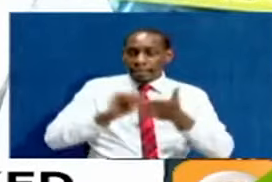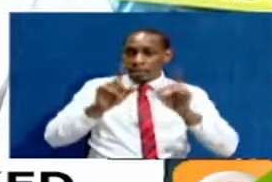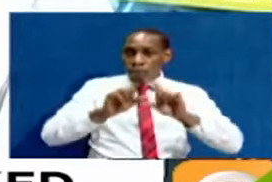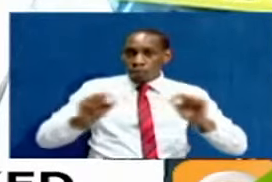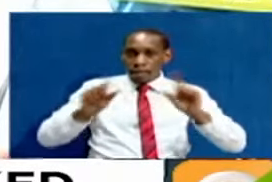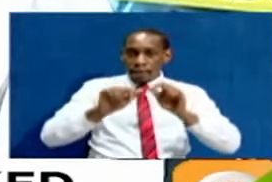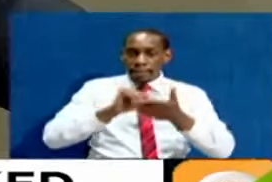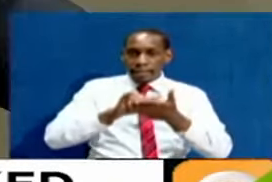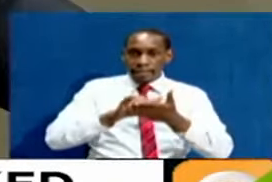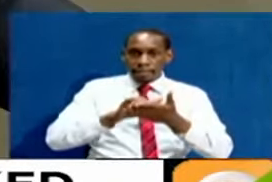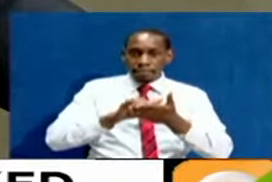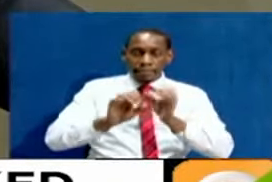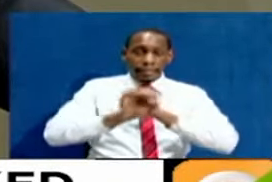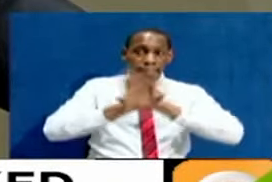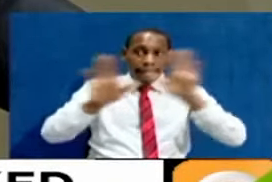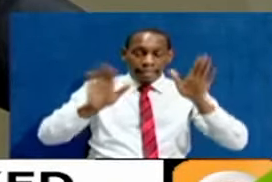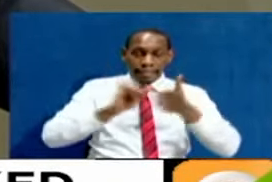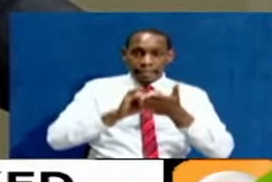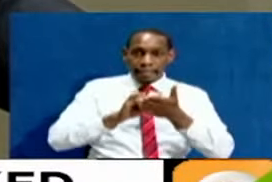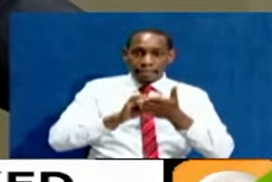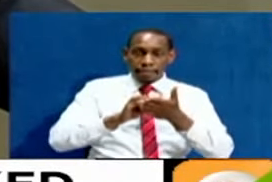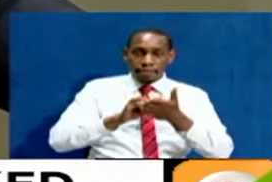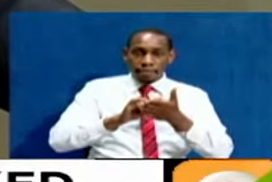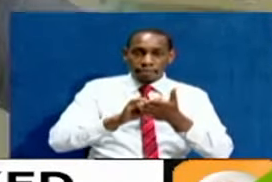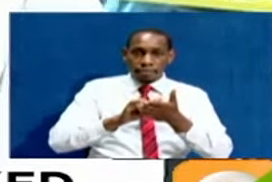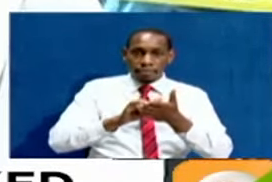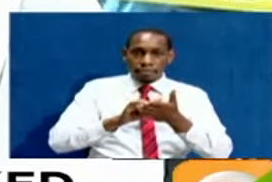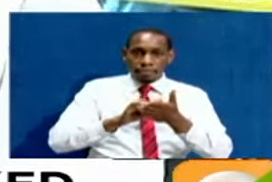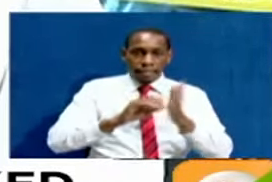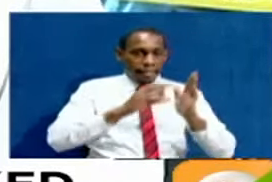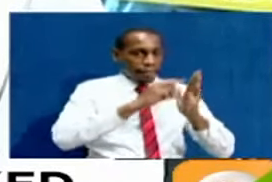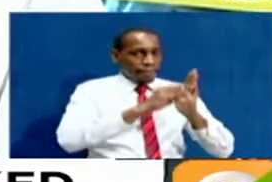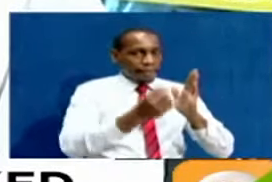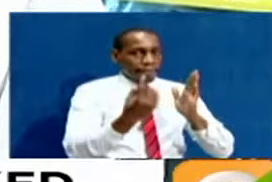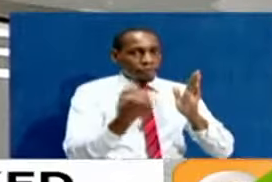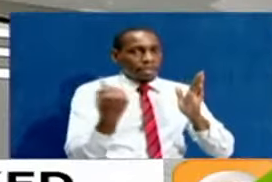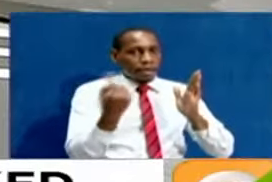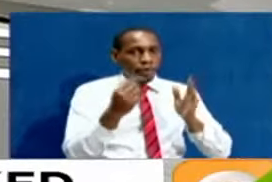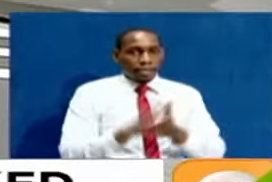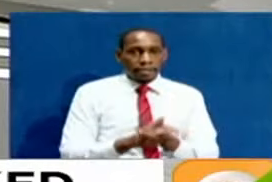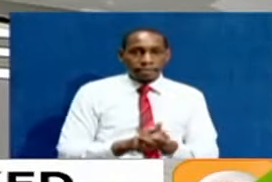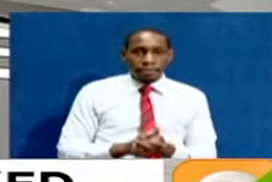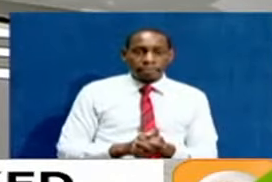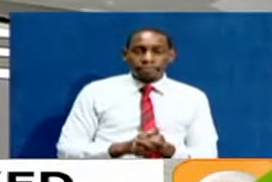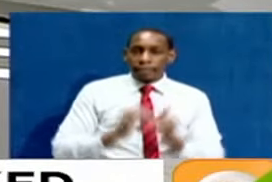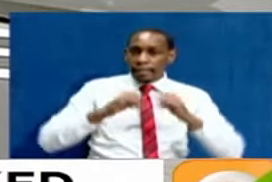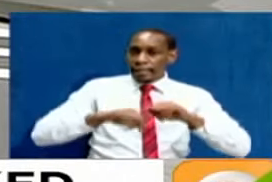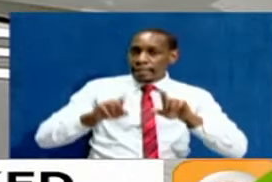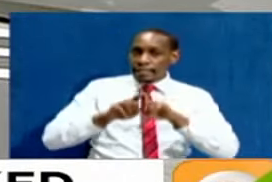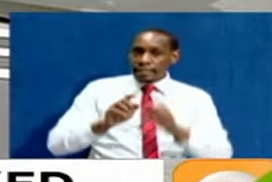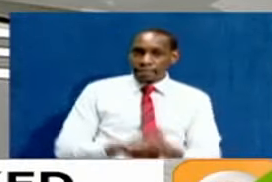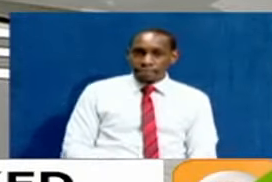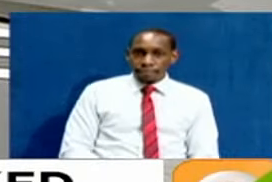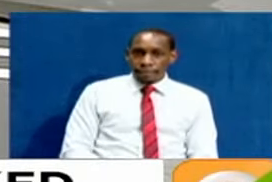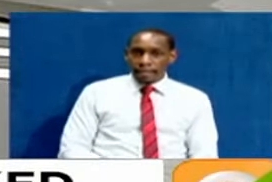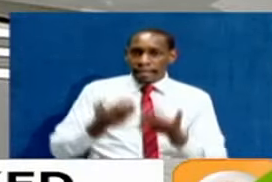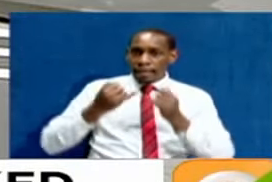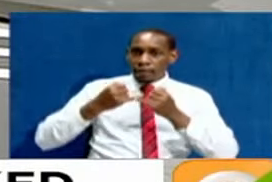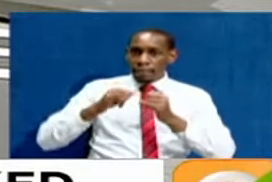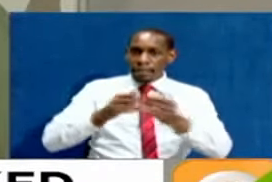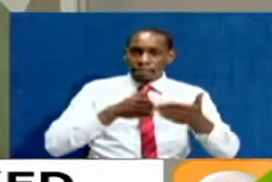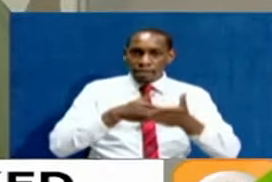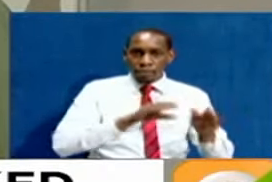just make it so clear. And that would have been like just maybe one more paragraph. I agree. And I think for us, we give this the implementation of the